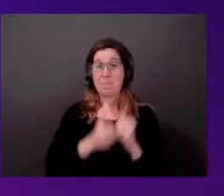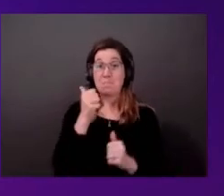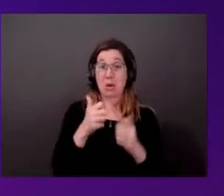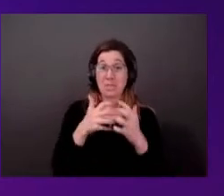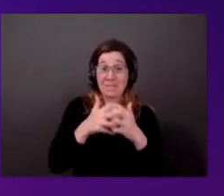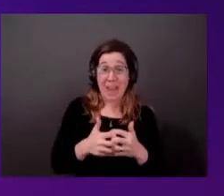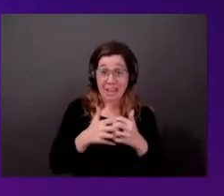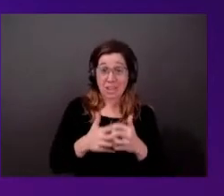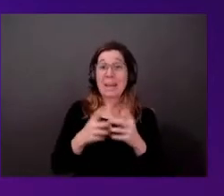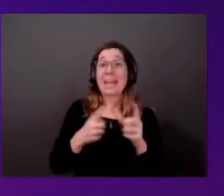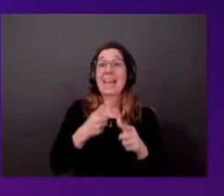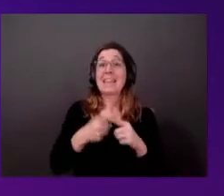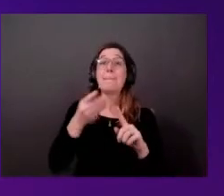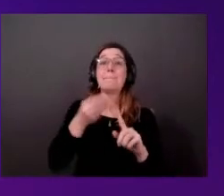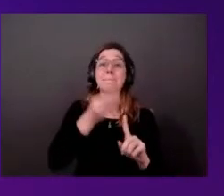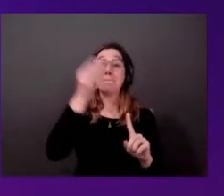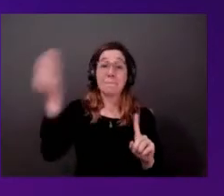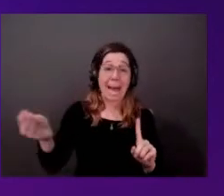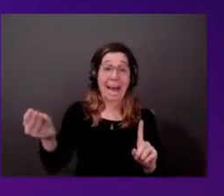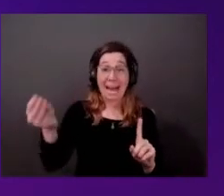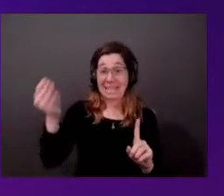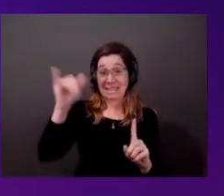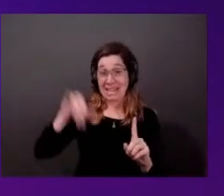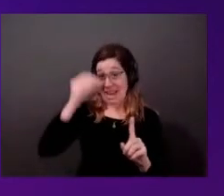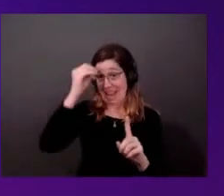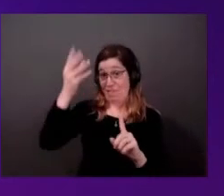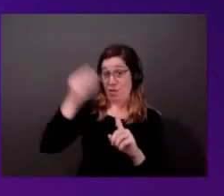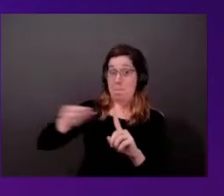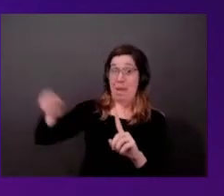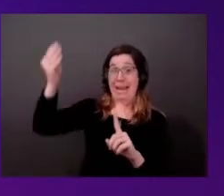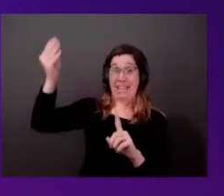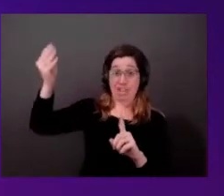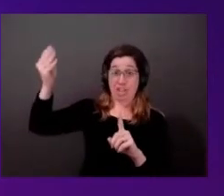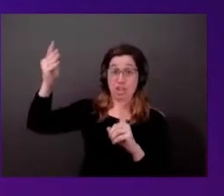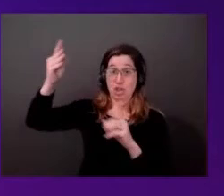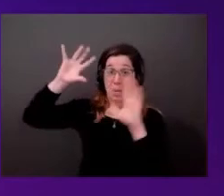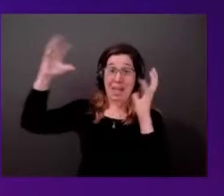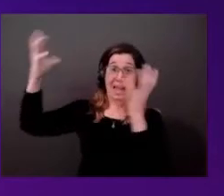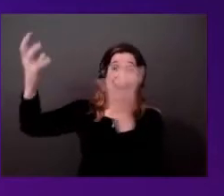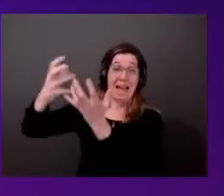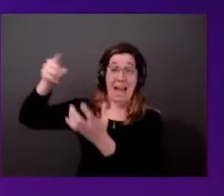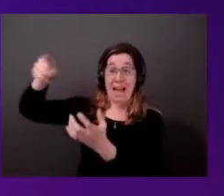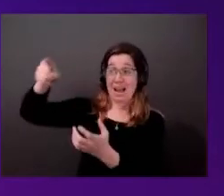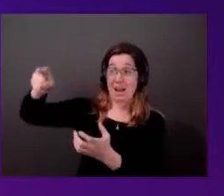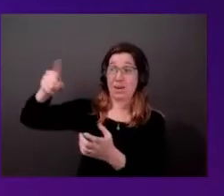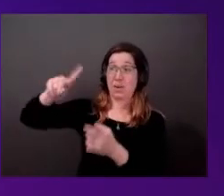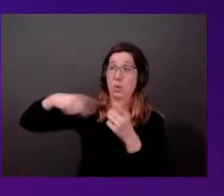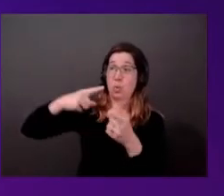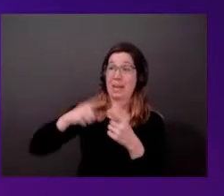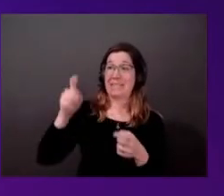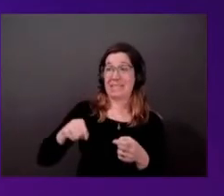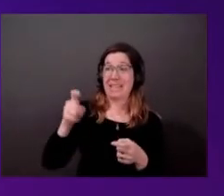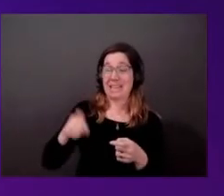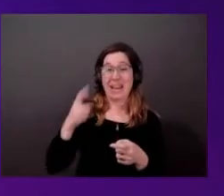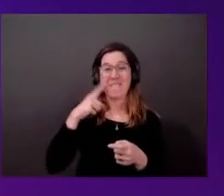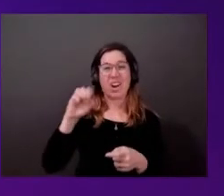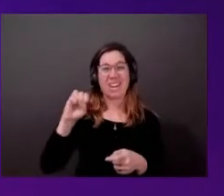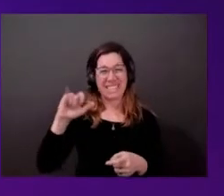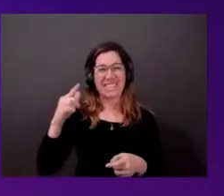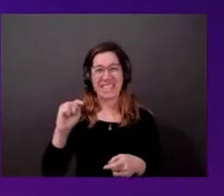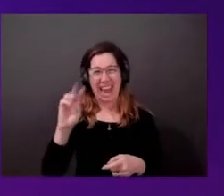on to the cloud through Sitewise when needed. And then